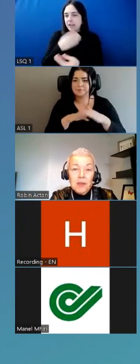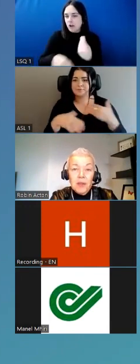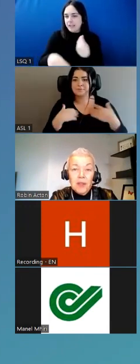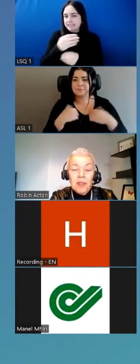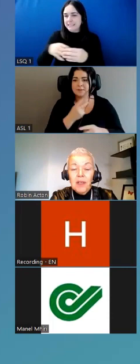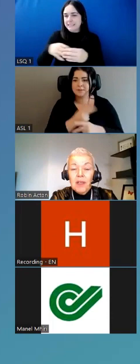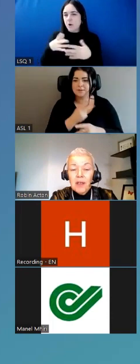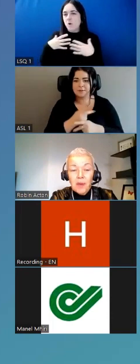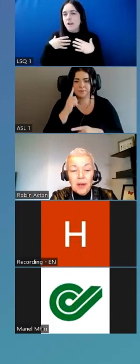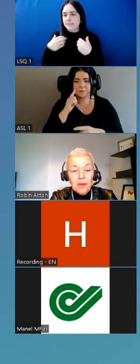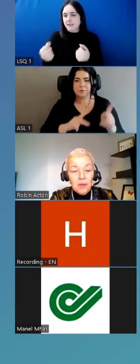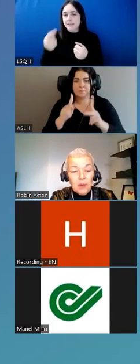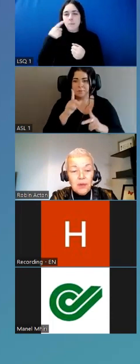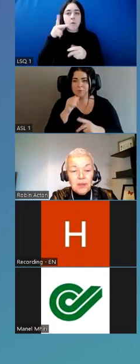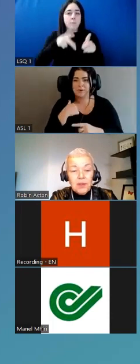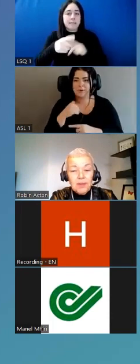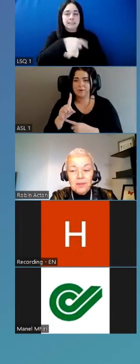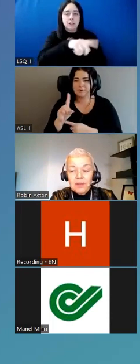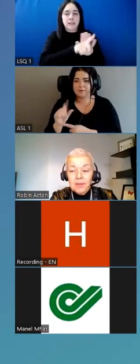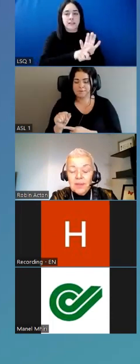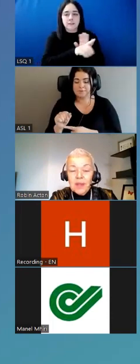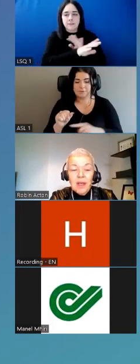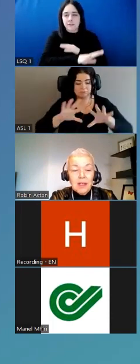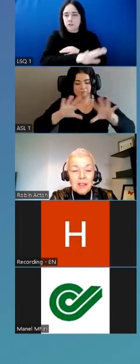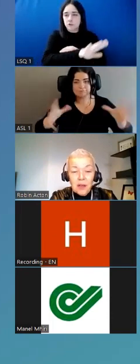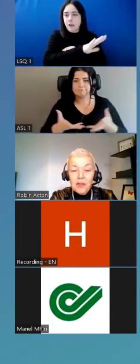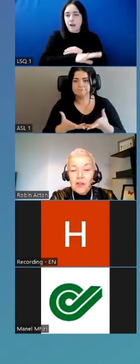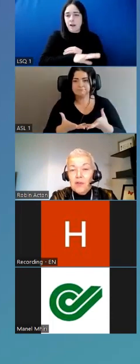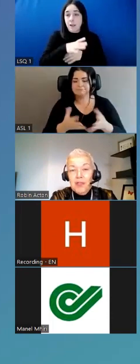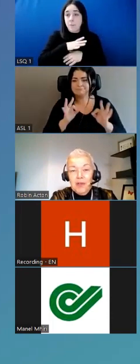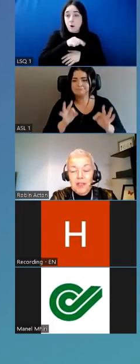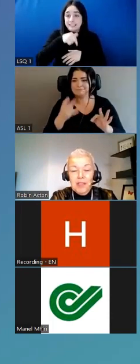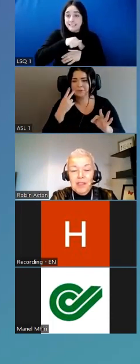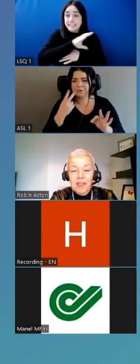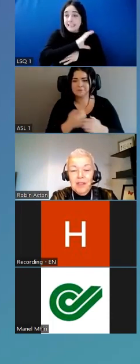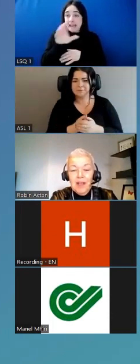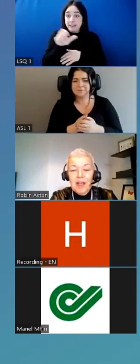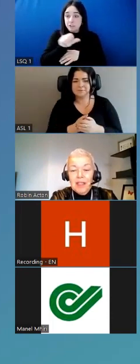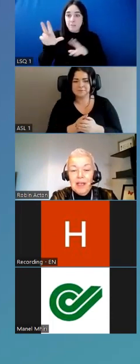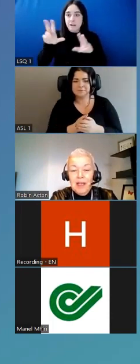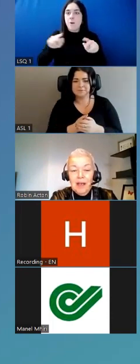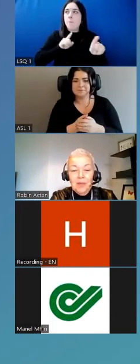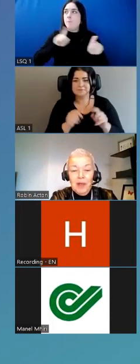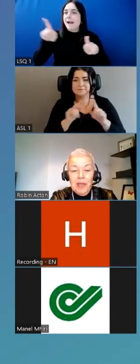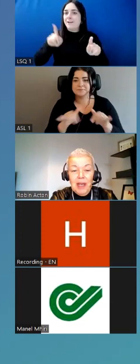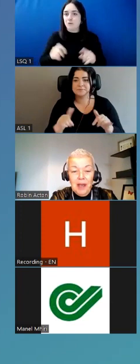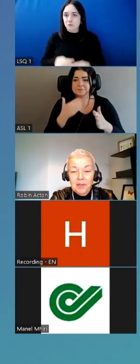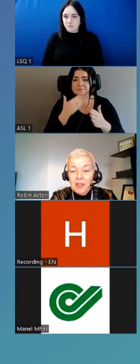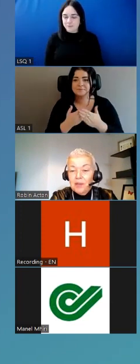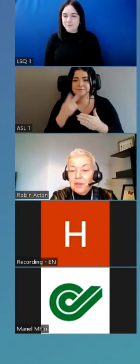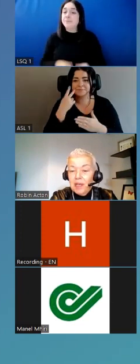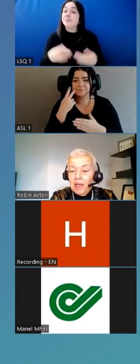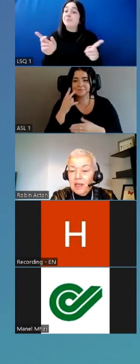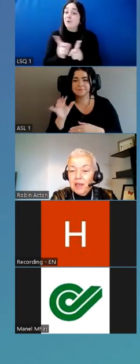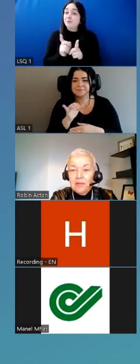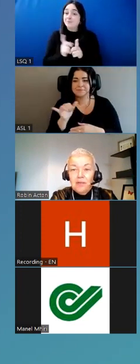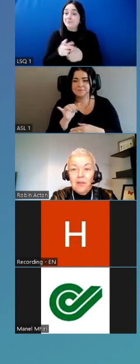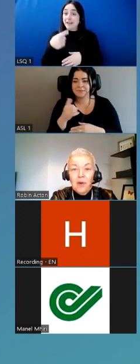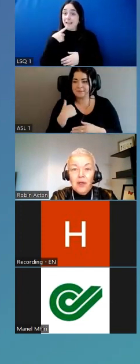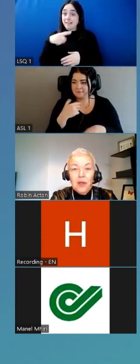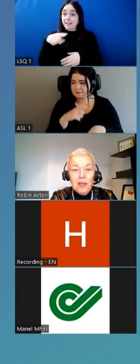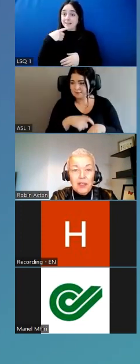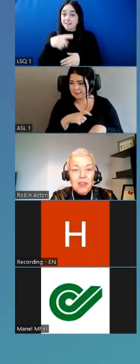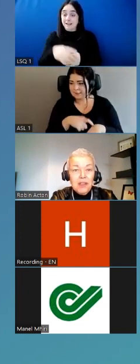intellectual disability around the world. It's also really great to see that we have some